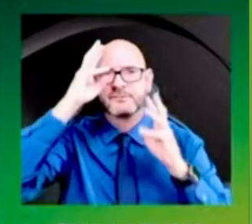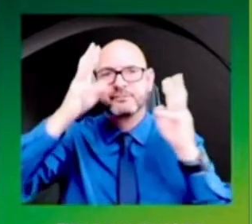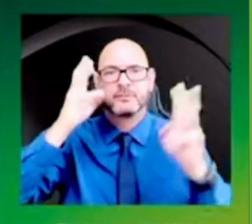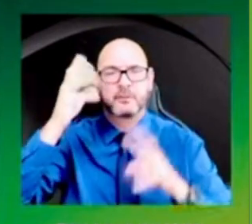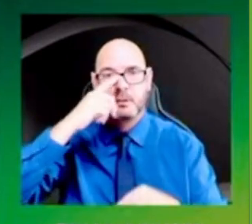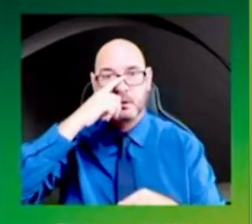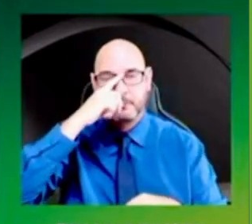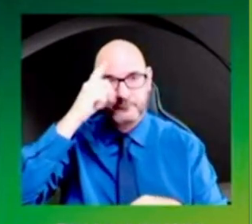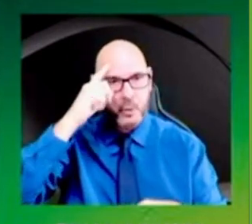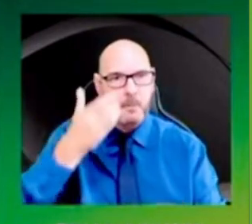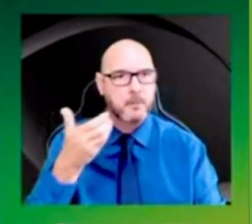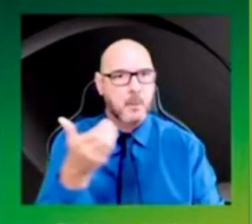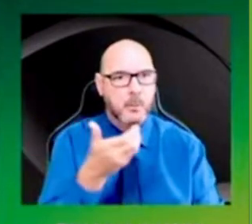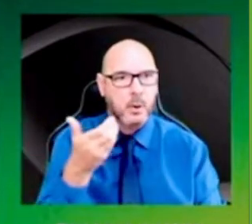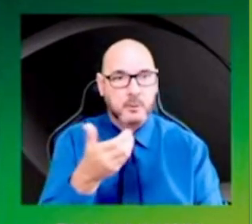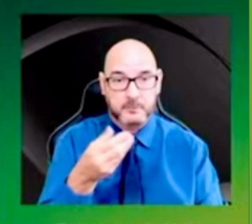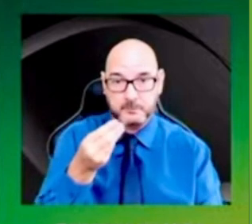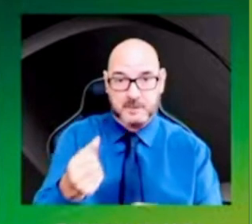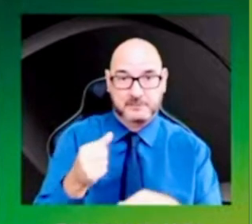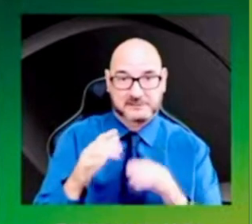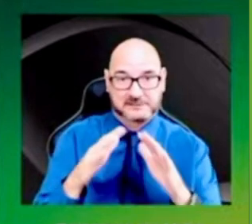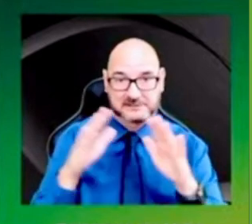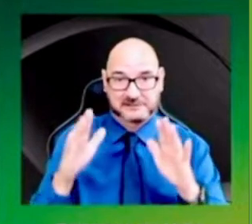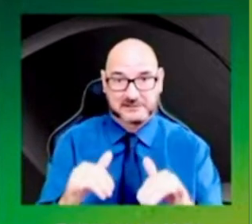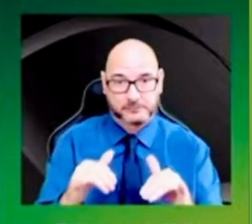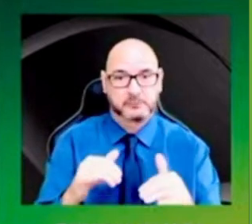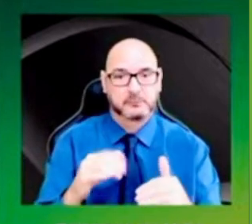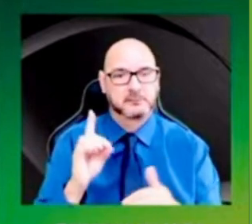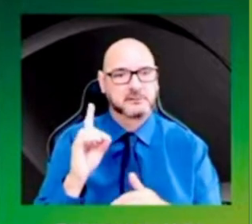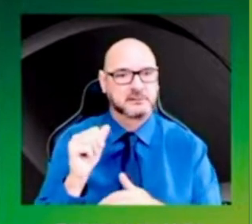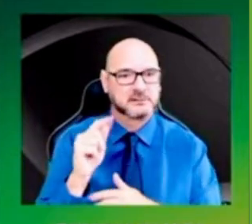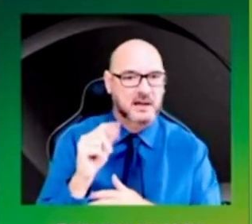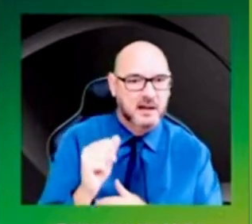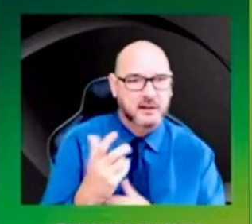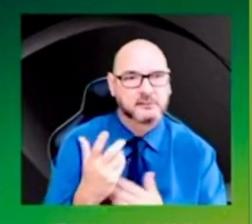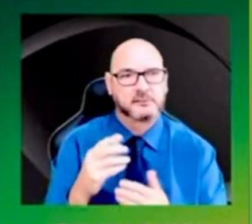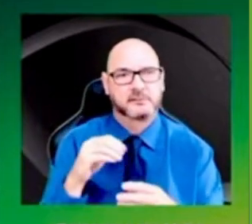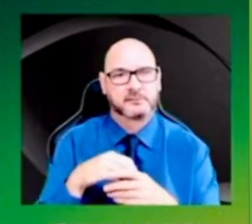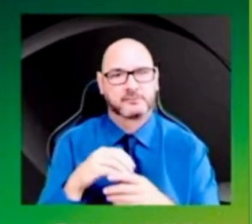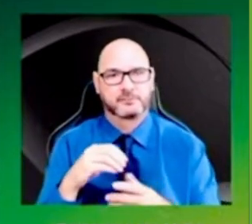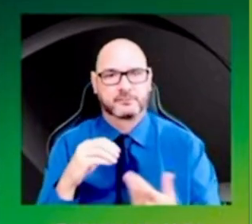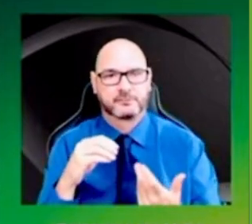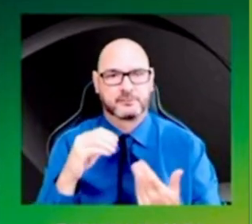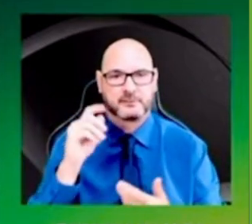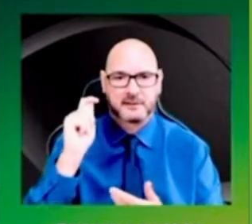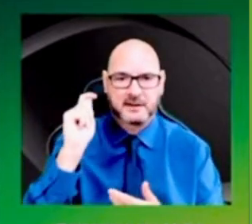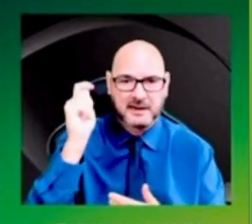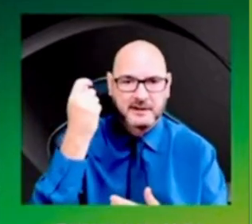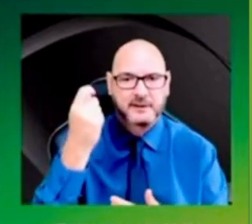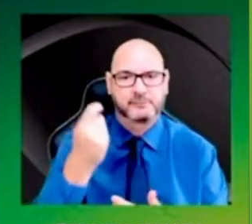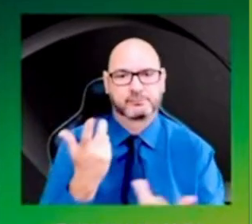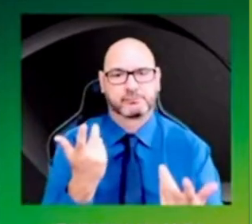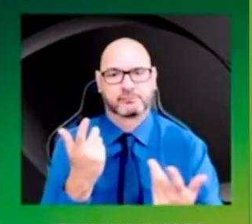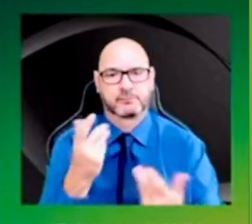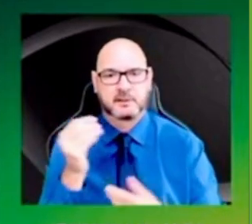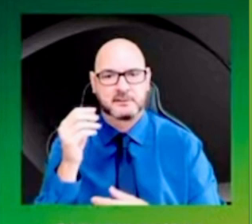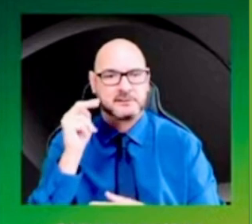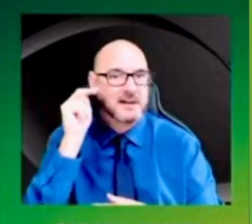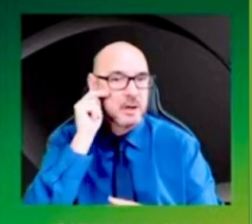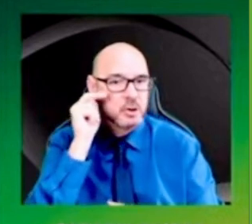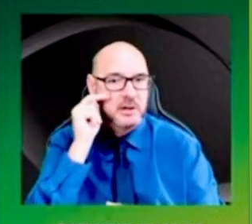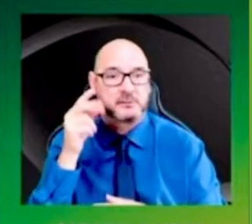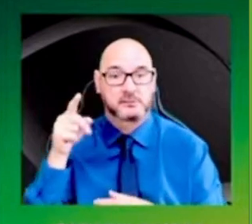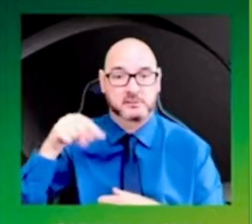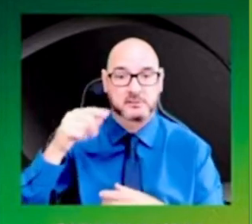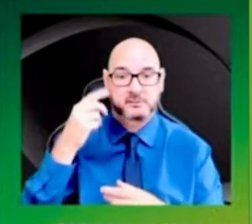Kenya, fintech in Nigeria, and the delivery of health supplies by a drone in Ghana that has been replicated